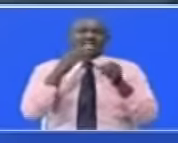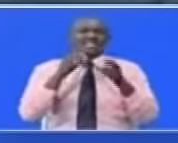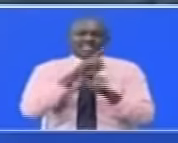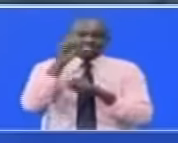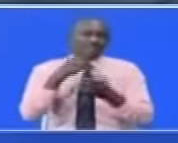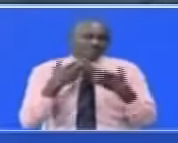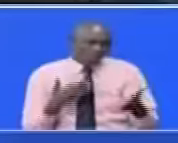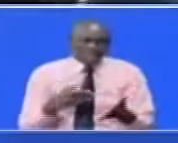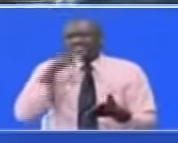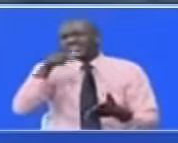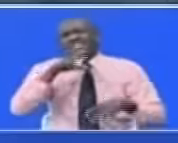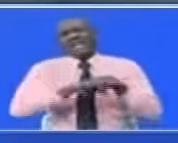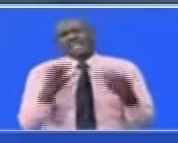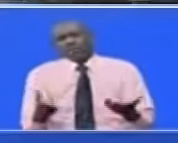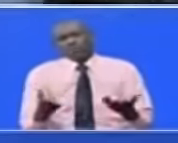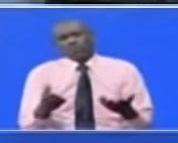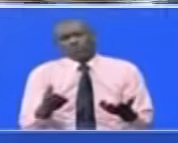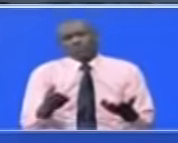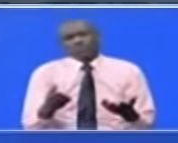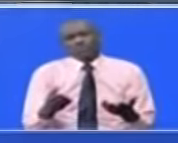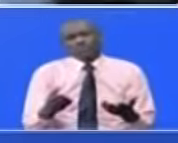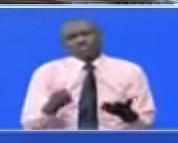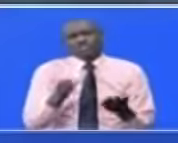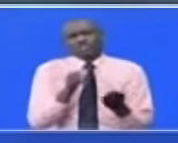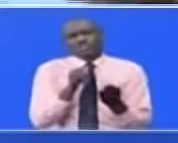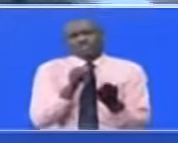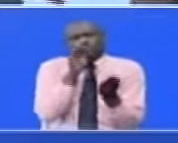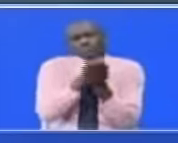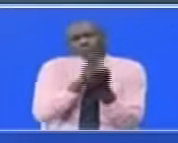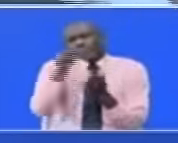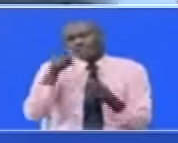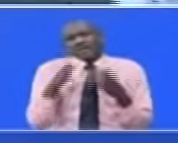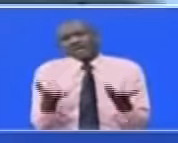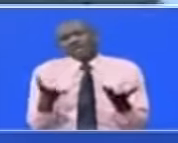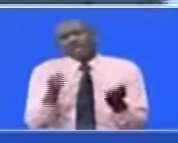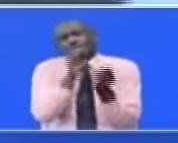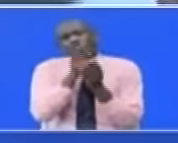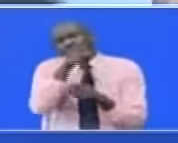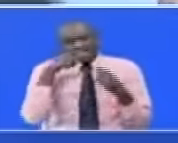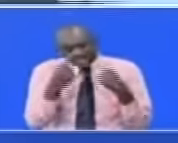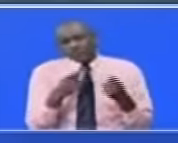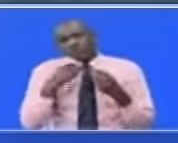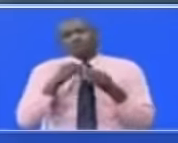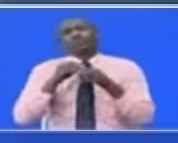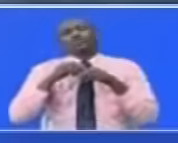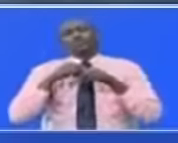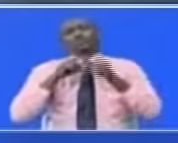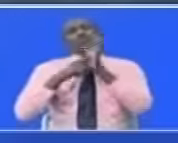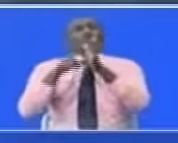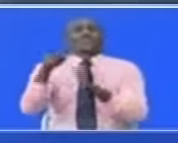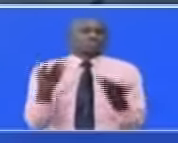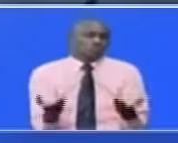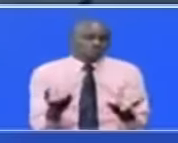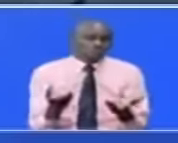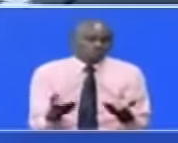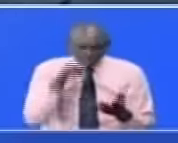How did it leave the strong room to be out and exposed for hands which are not suspecting? Mm-hmm.